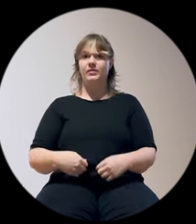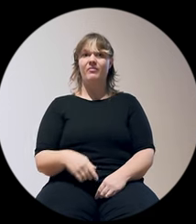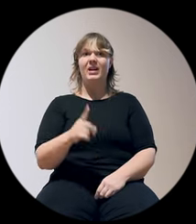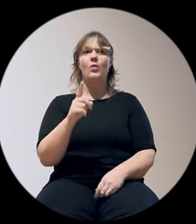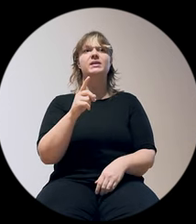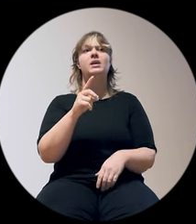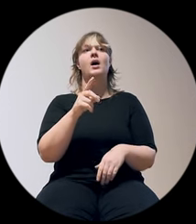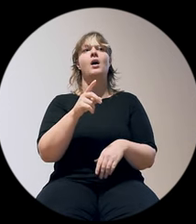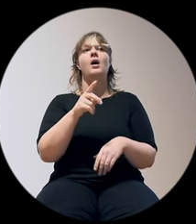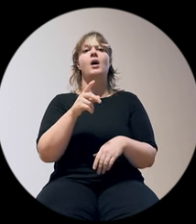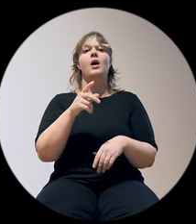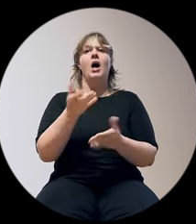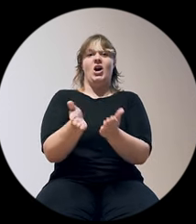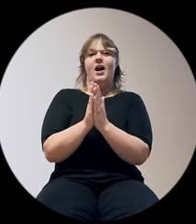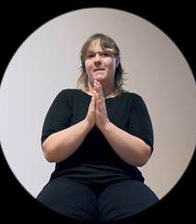commissioned by